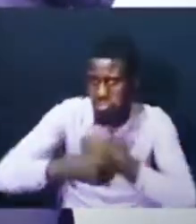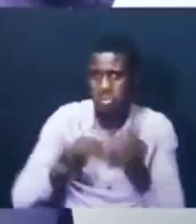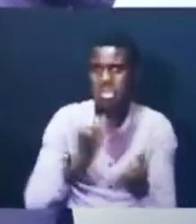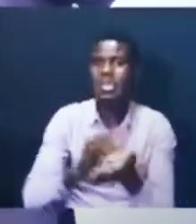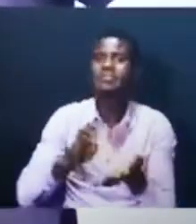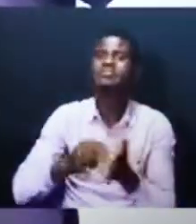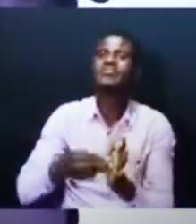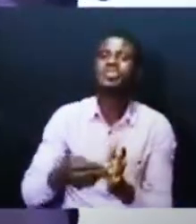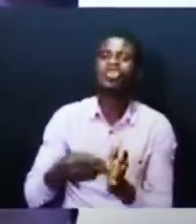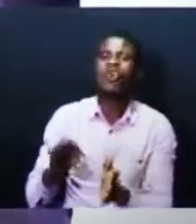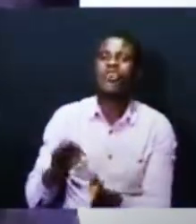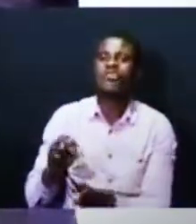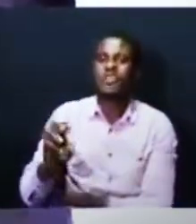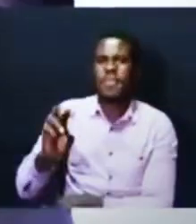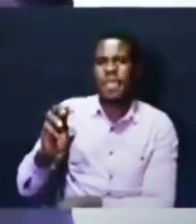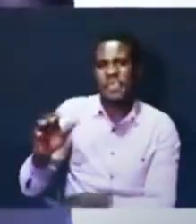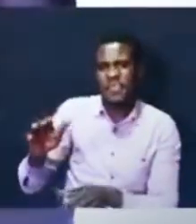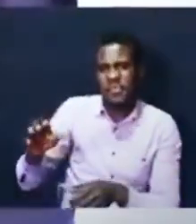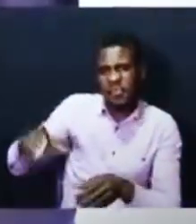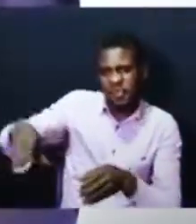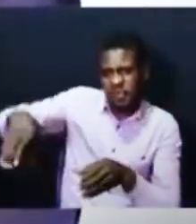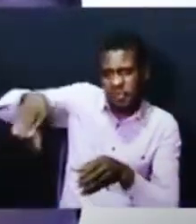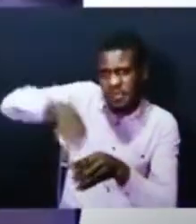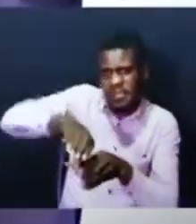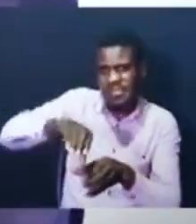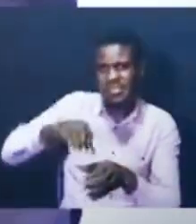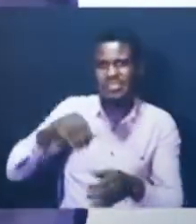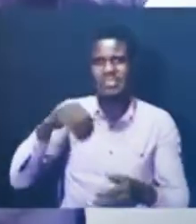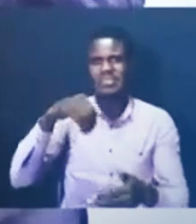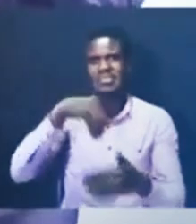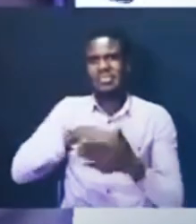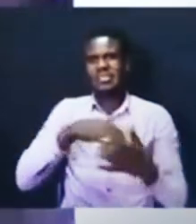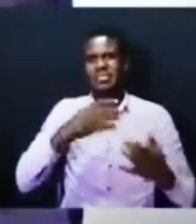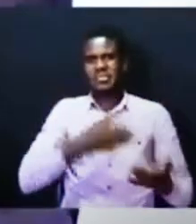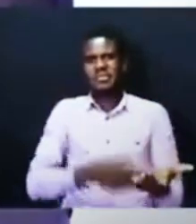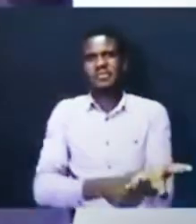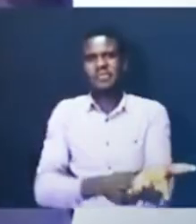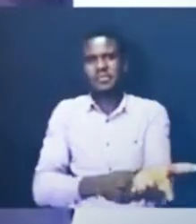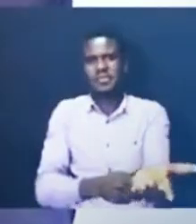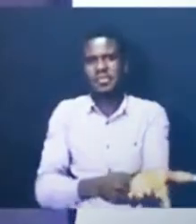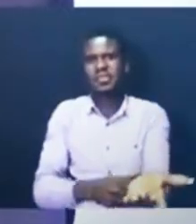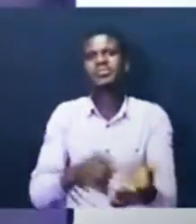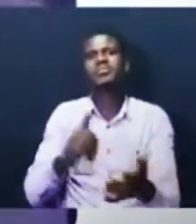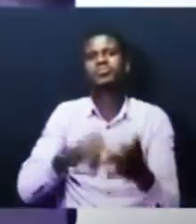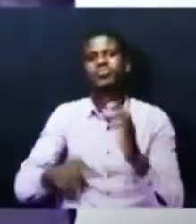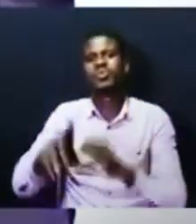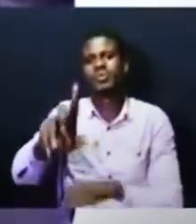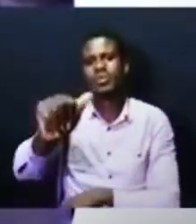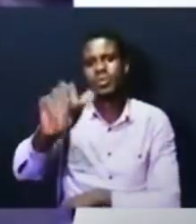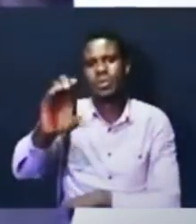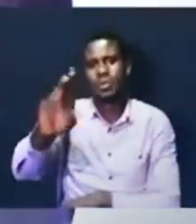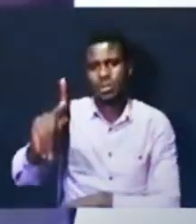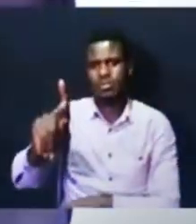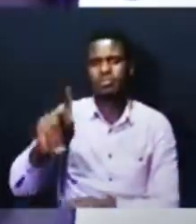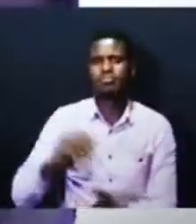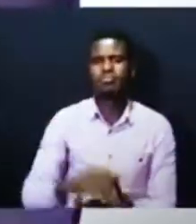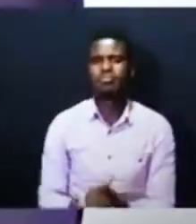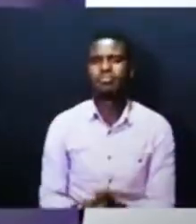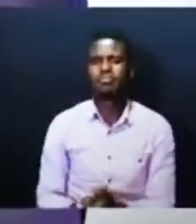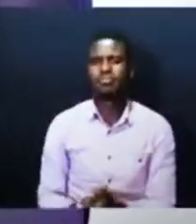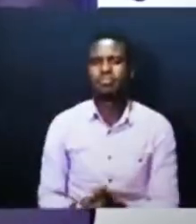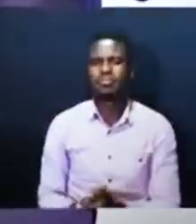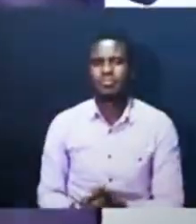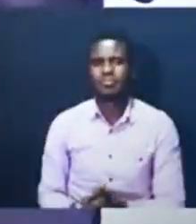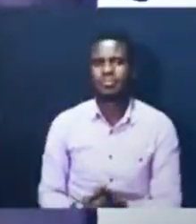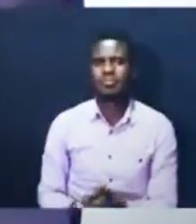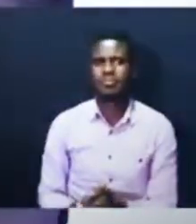flesh what is lacking in Christ's affliction. We ni enchiremu pa e wo ho ni se me amete o meni padua mu ni a Christo ehu